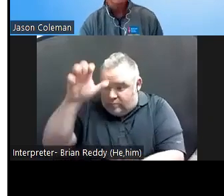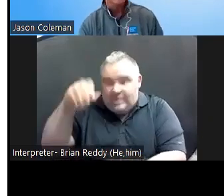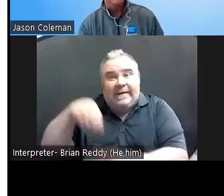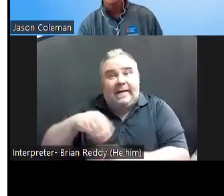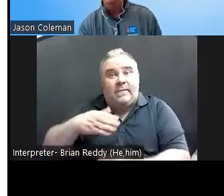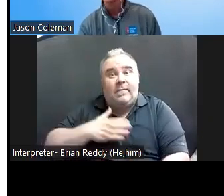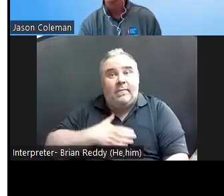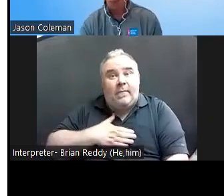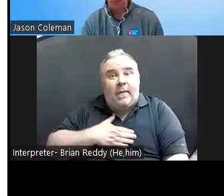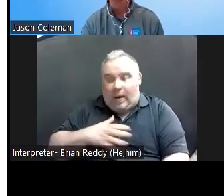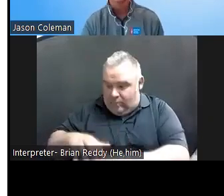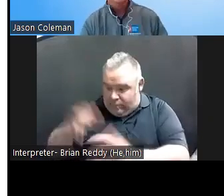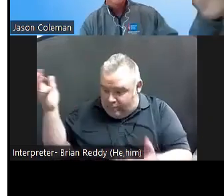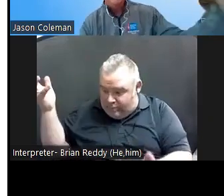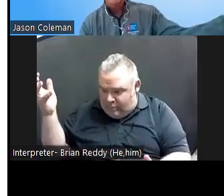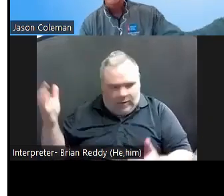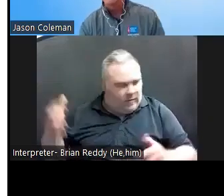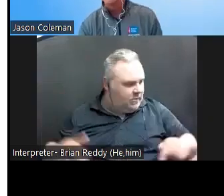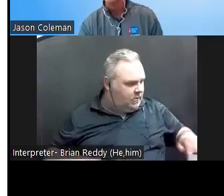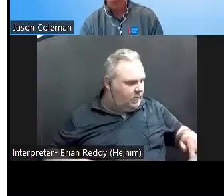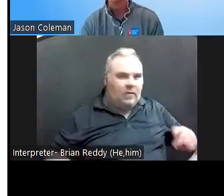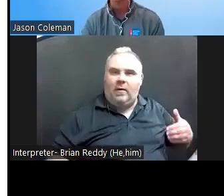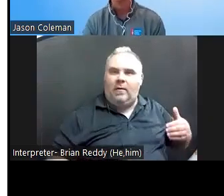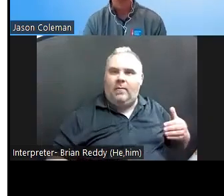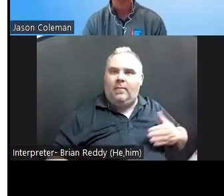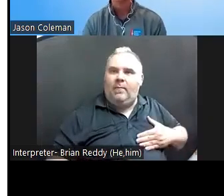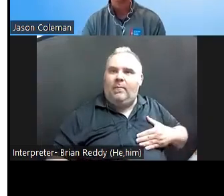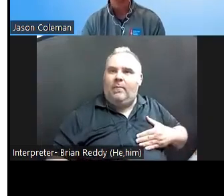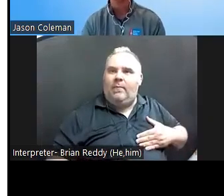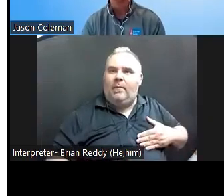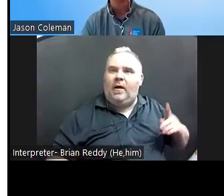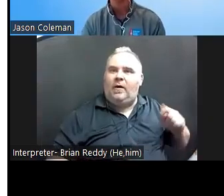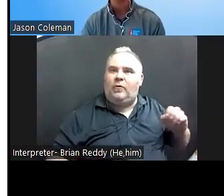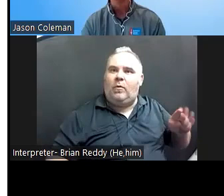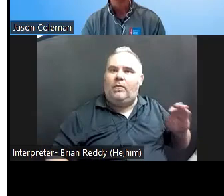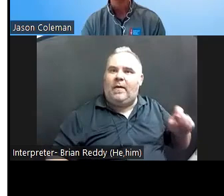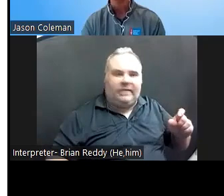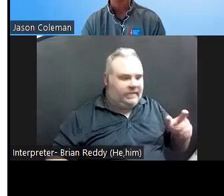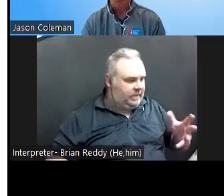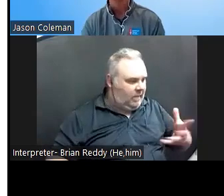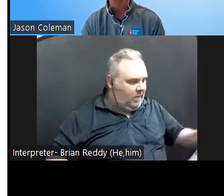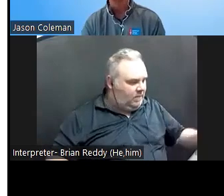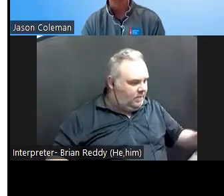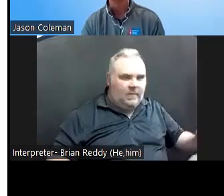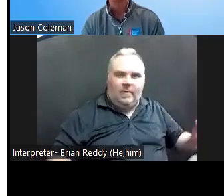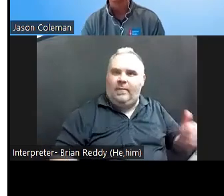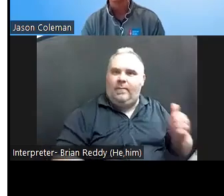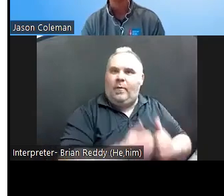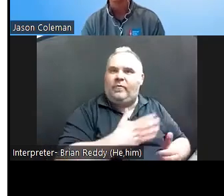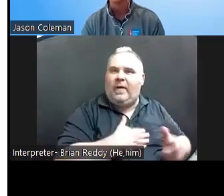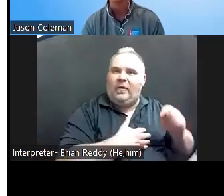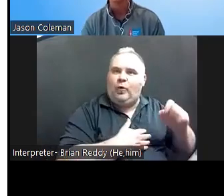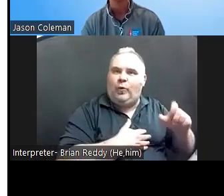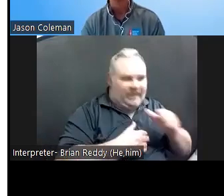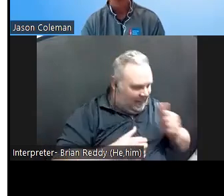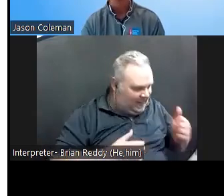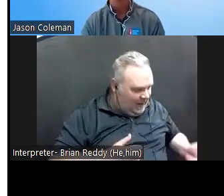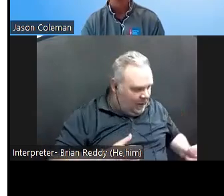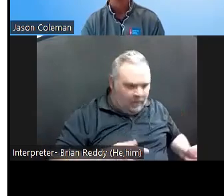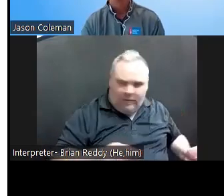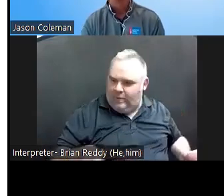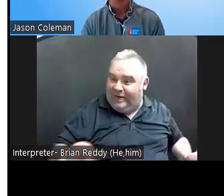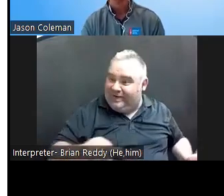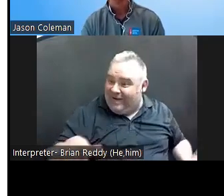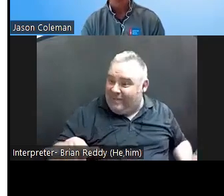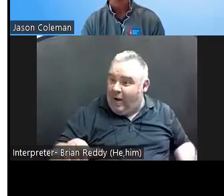that's missing half my sockets, just like that guy in the video. And I feel like I'm there with